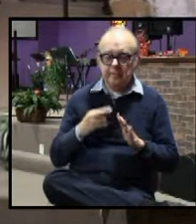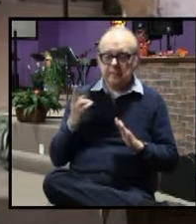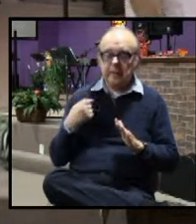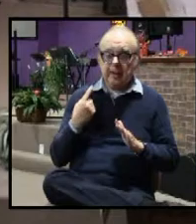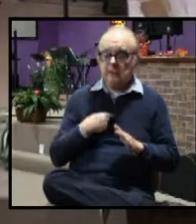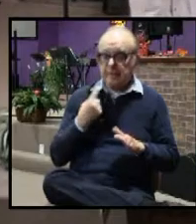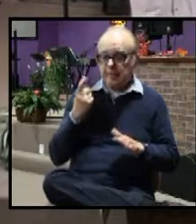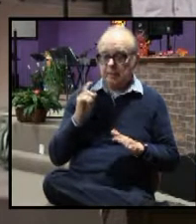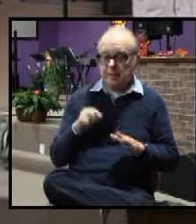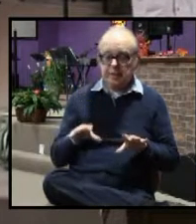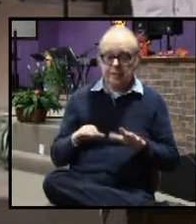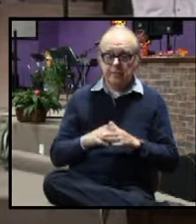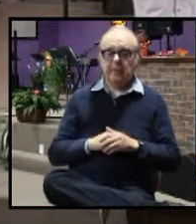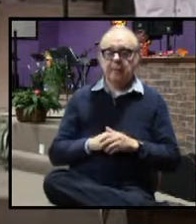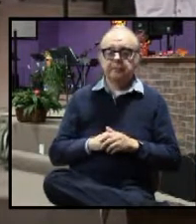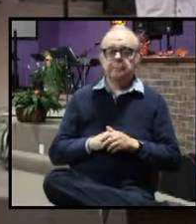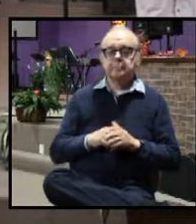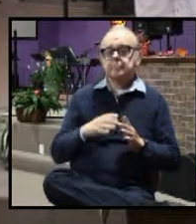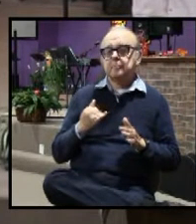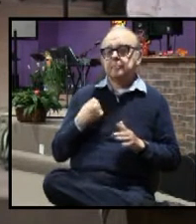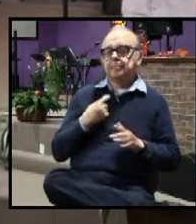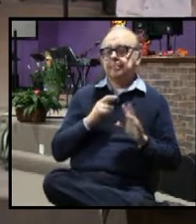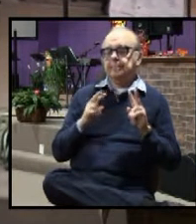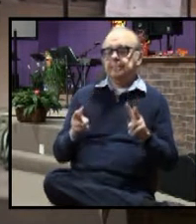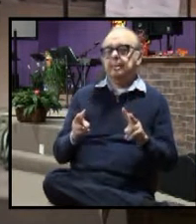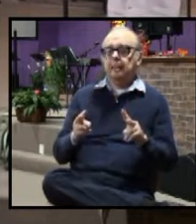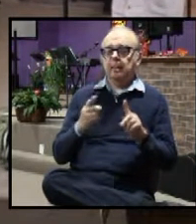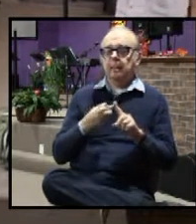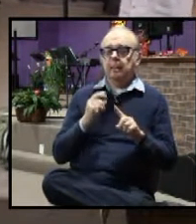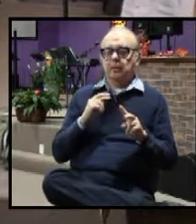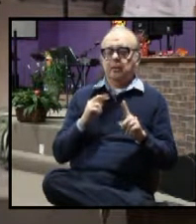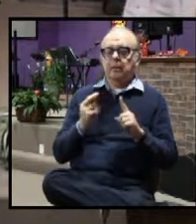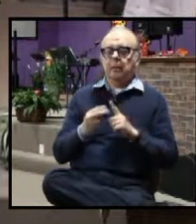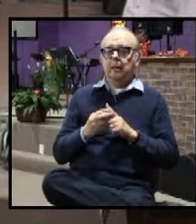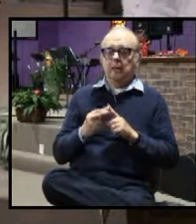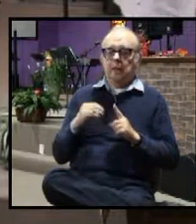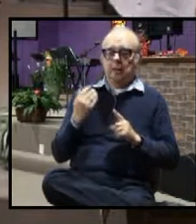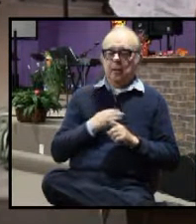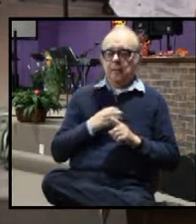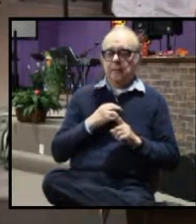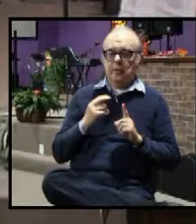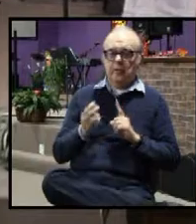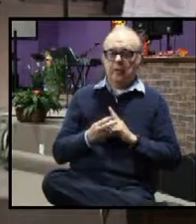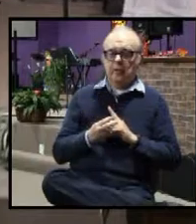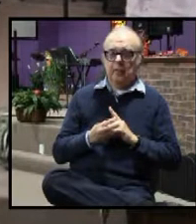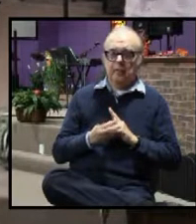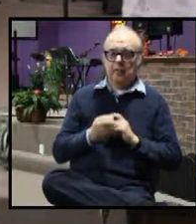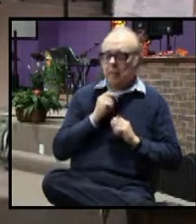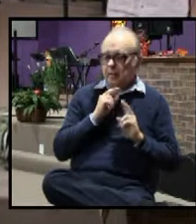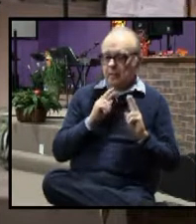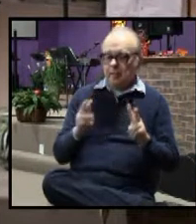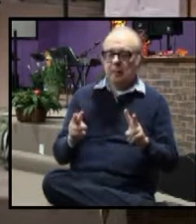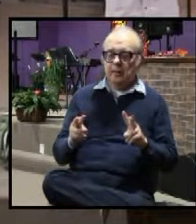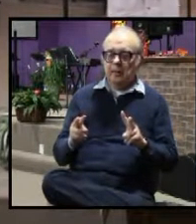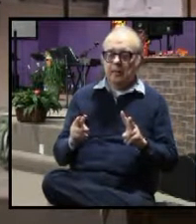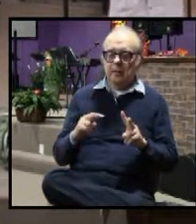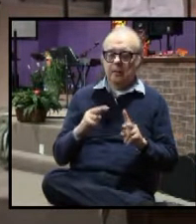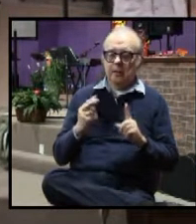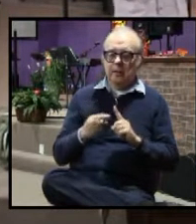mean the purpose that we think it's there for, because we're only looking at it from the point of view of our view, but we're not looking